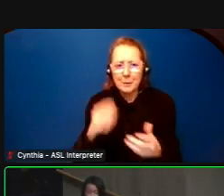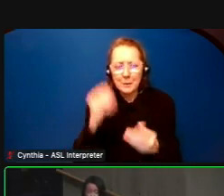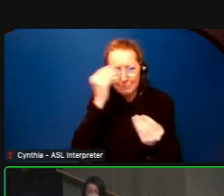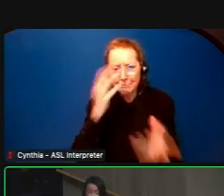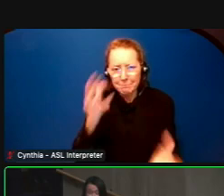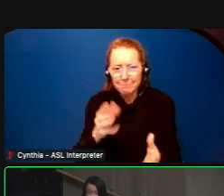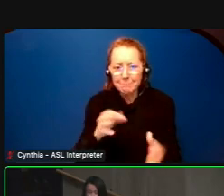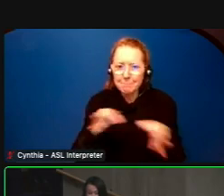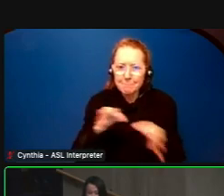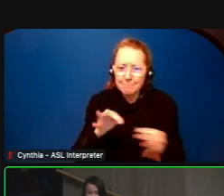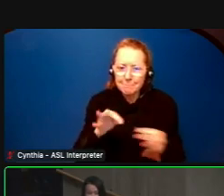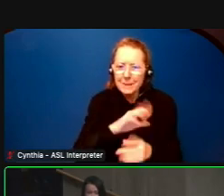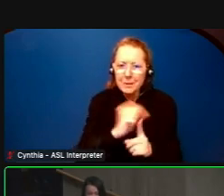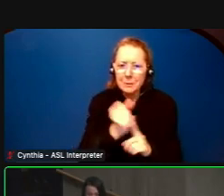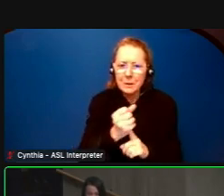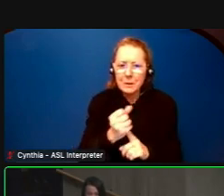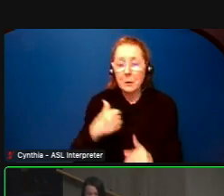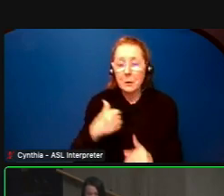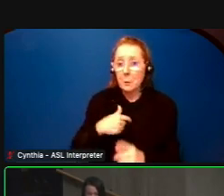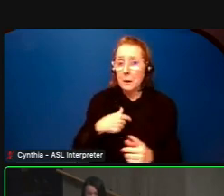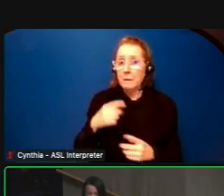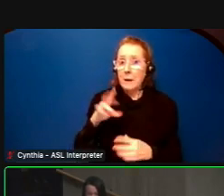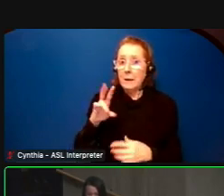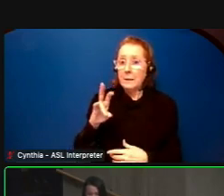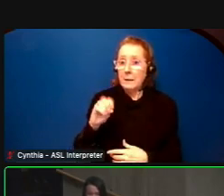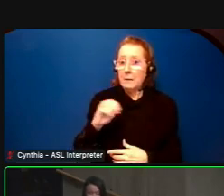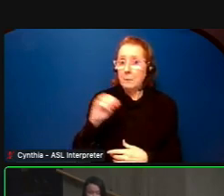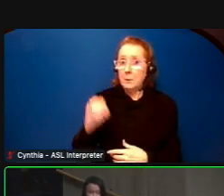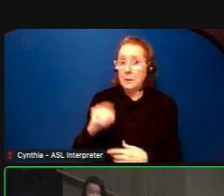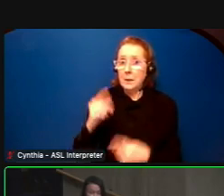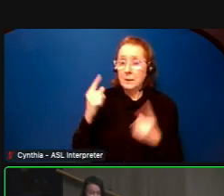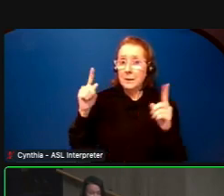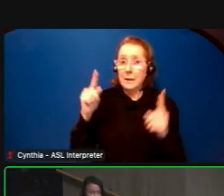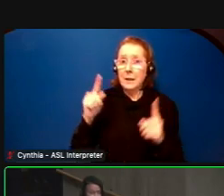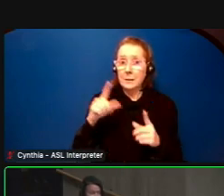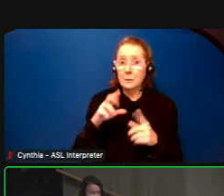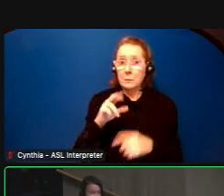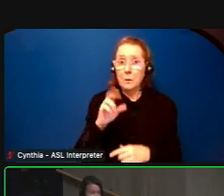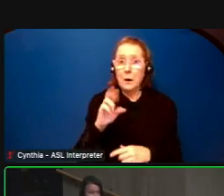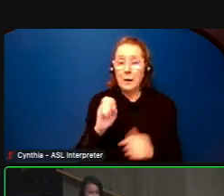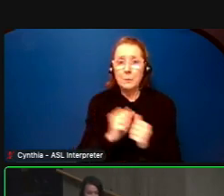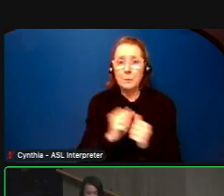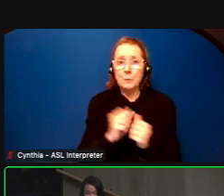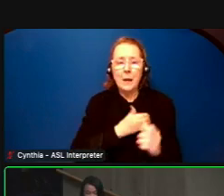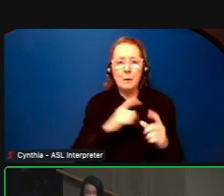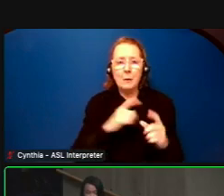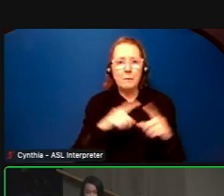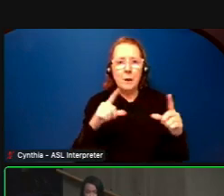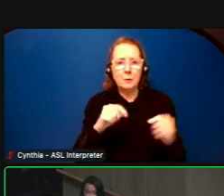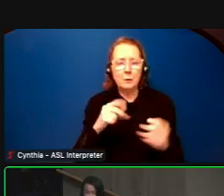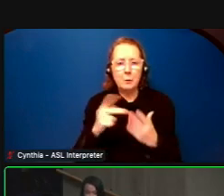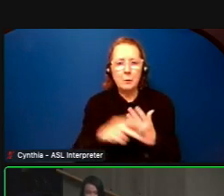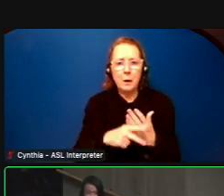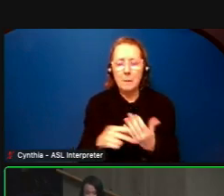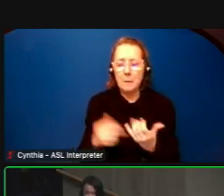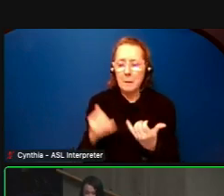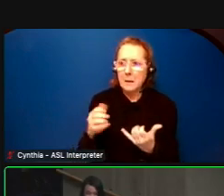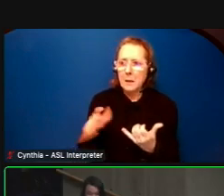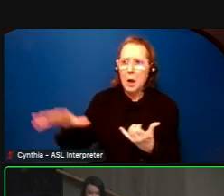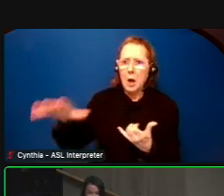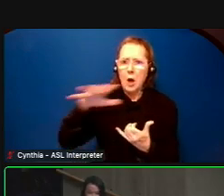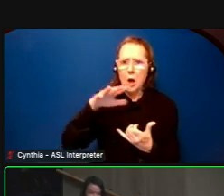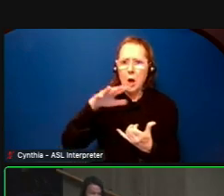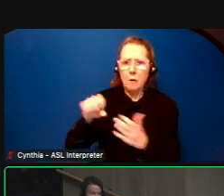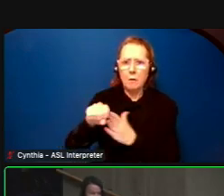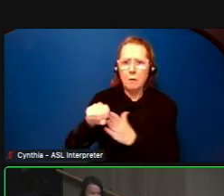had a 70% success rate with our voucher program. Compared to presently in Oregon, there's anywhere from